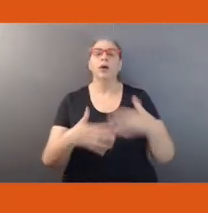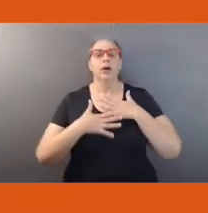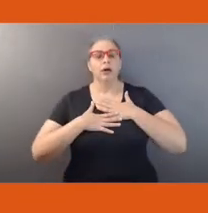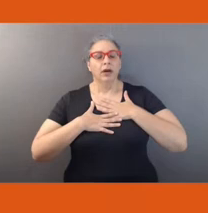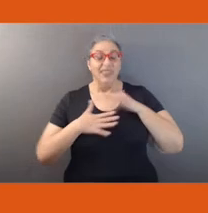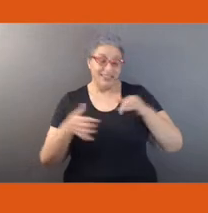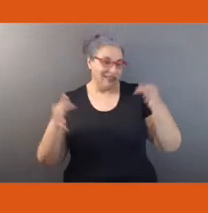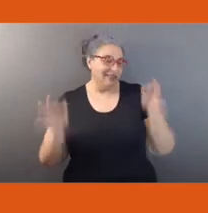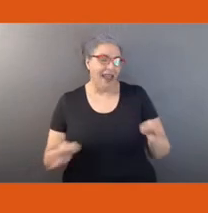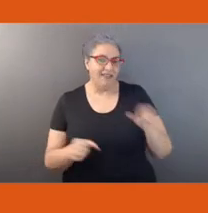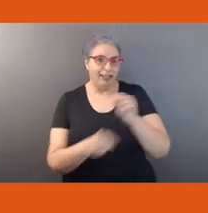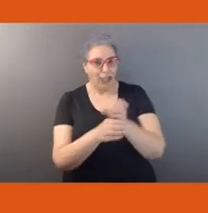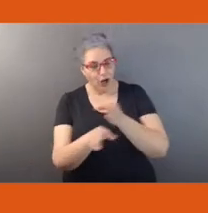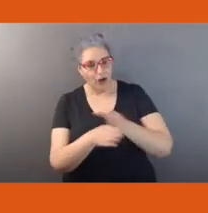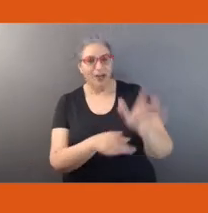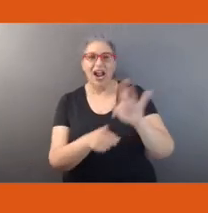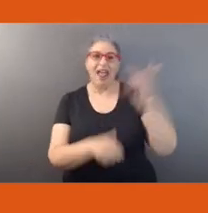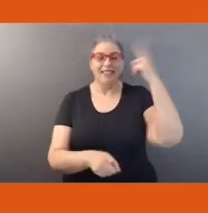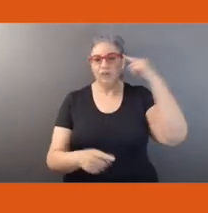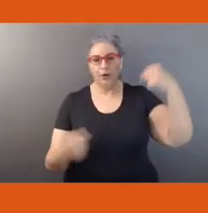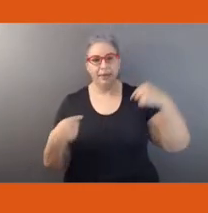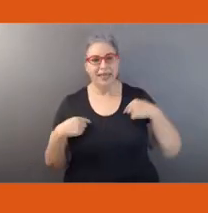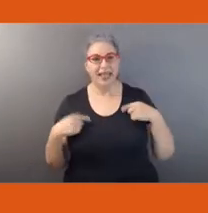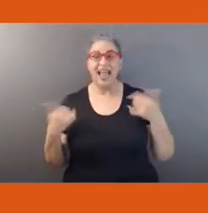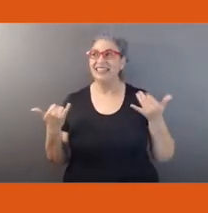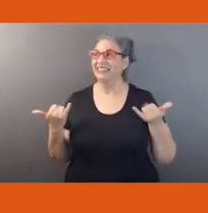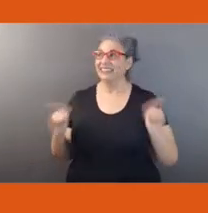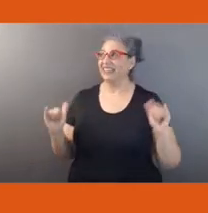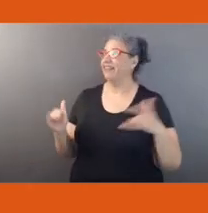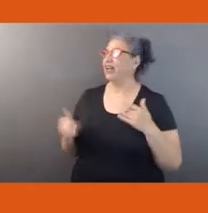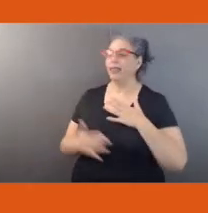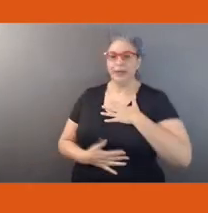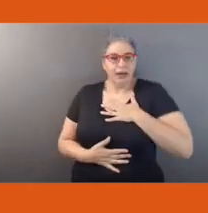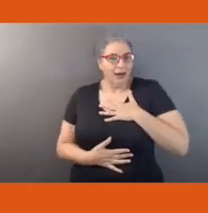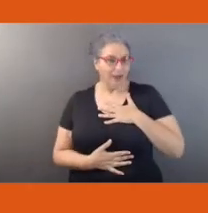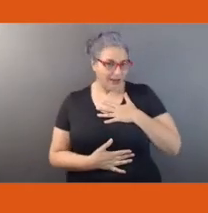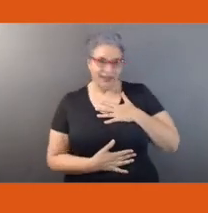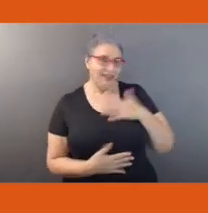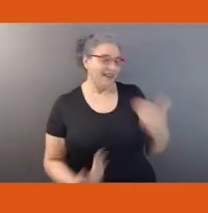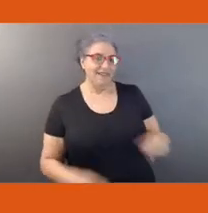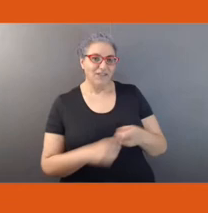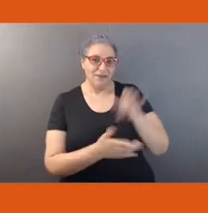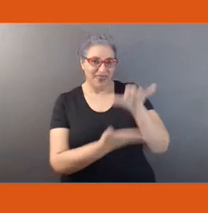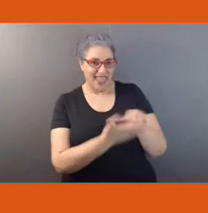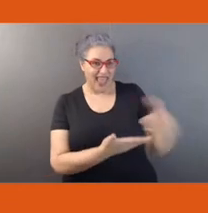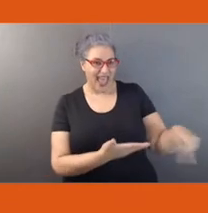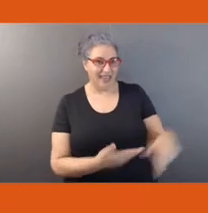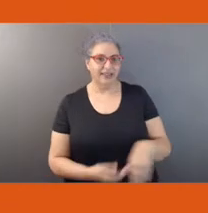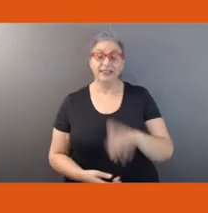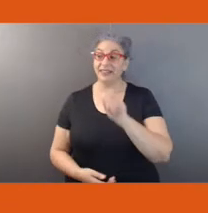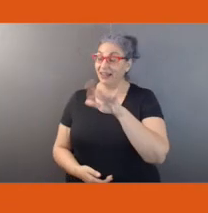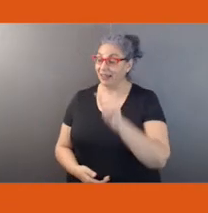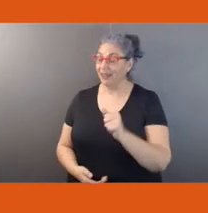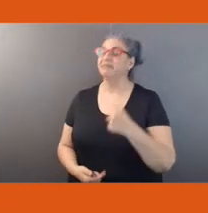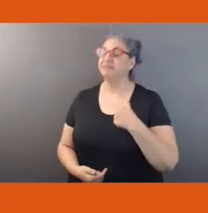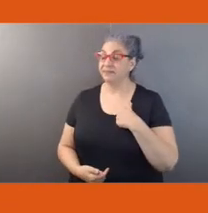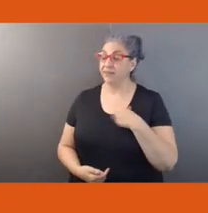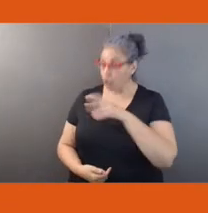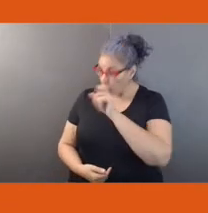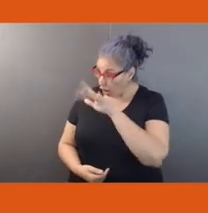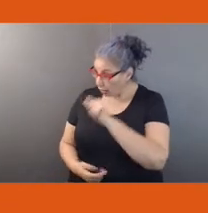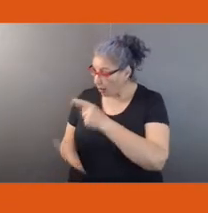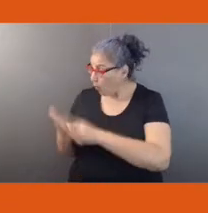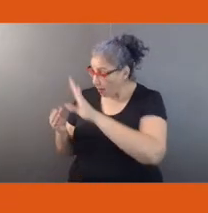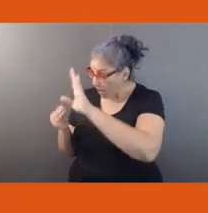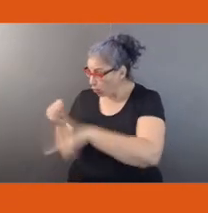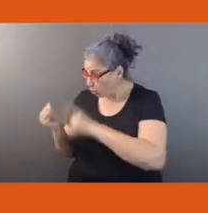Definitely a career highlight. So I'm kind of riding the high of that wave right now. Nice. And Carla, let's hear a